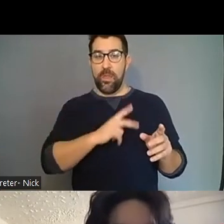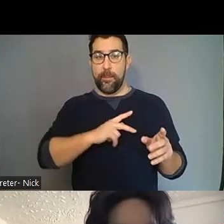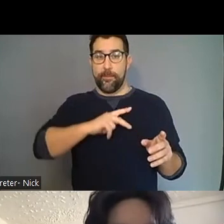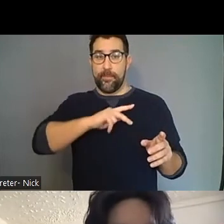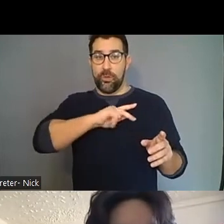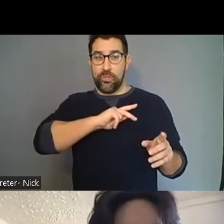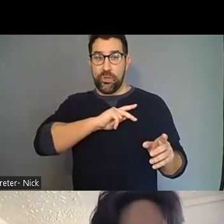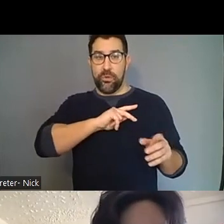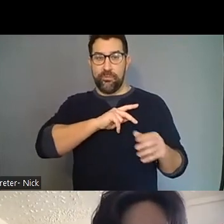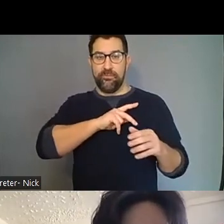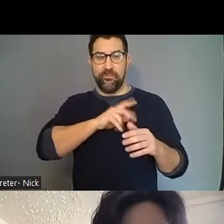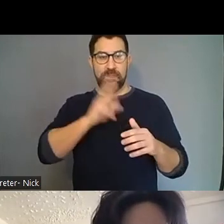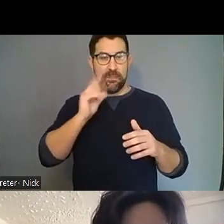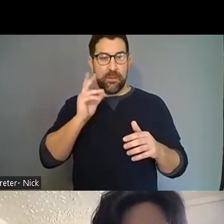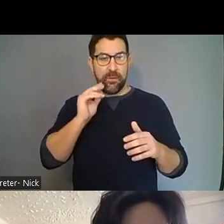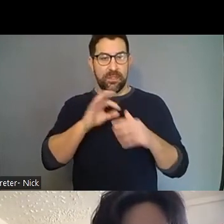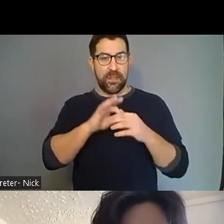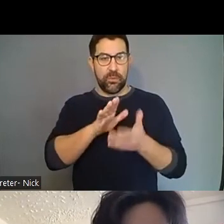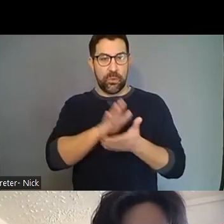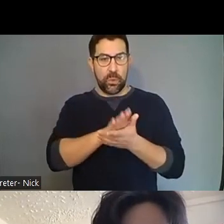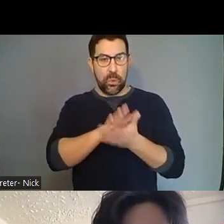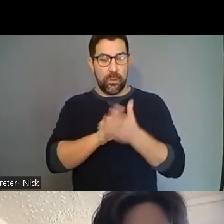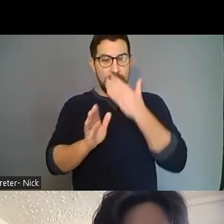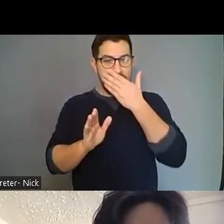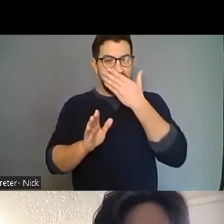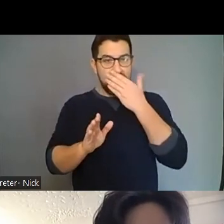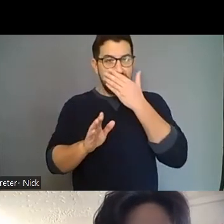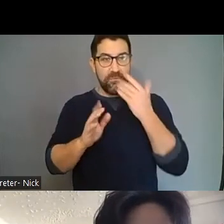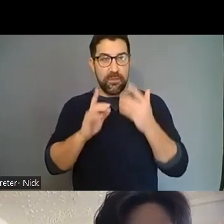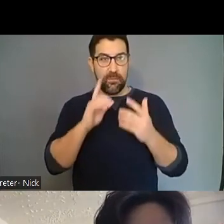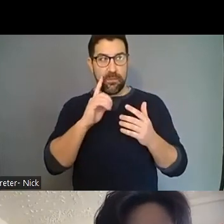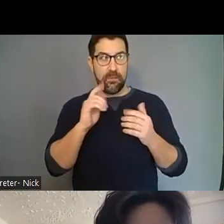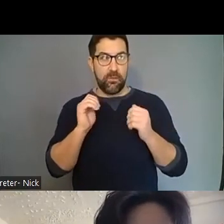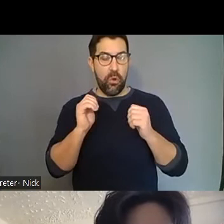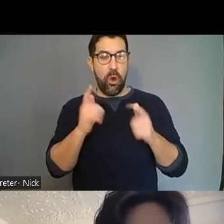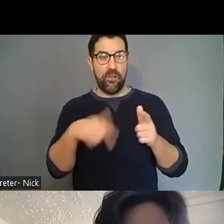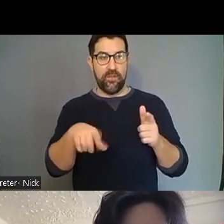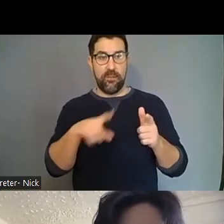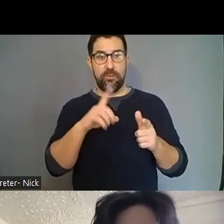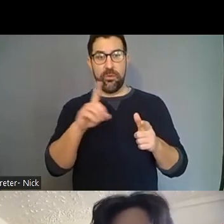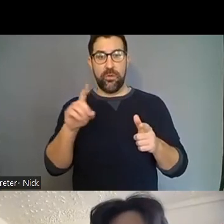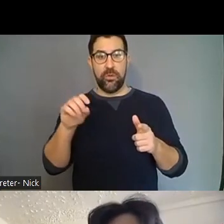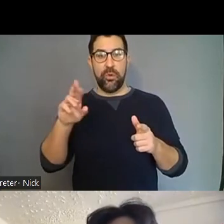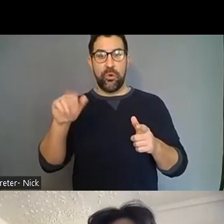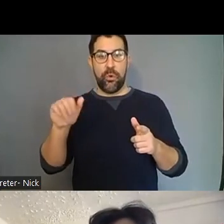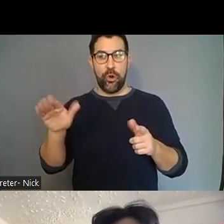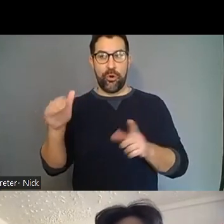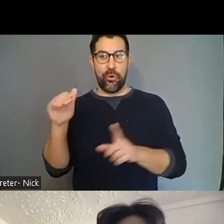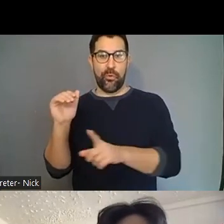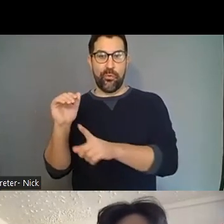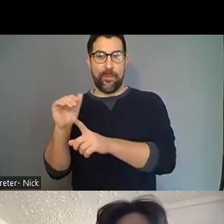the personal dimensions of schooling. So I'm thinking about which is all of them, and Dora's reminder